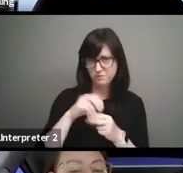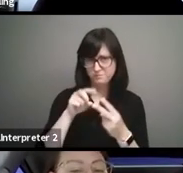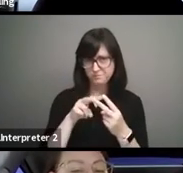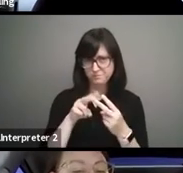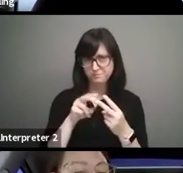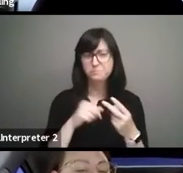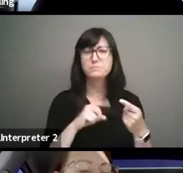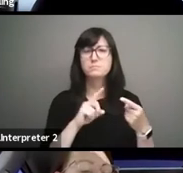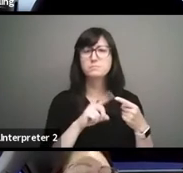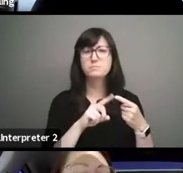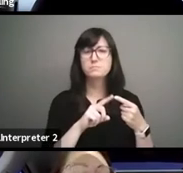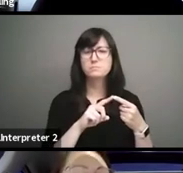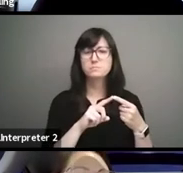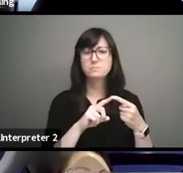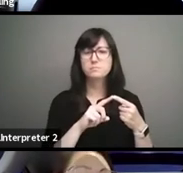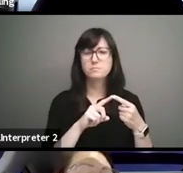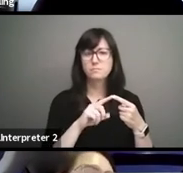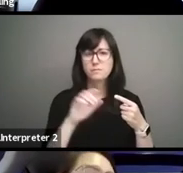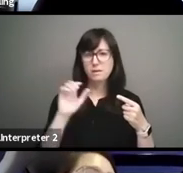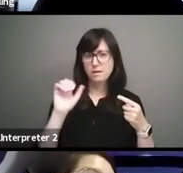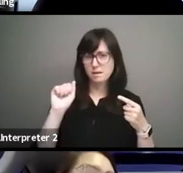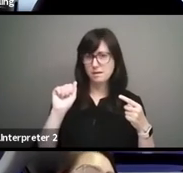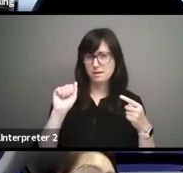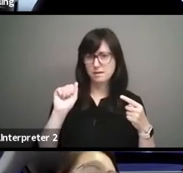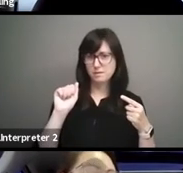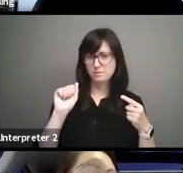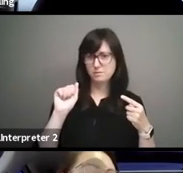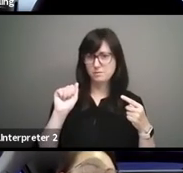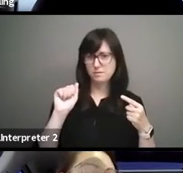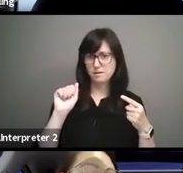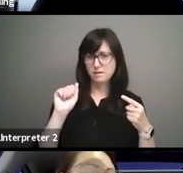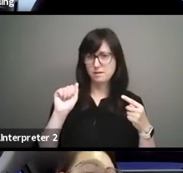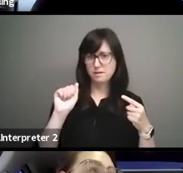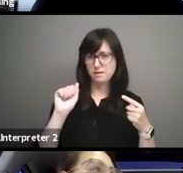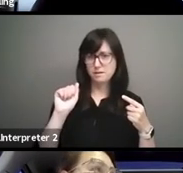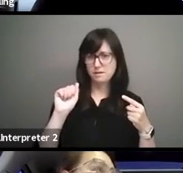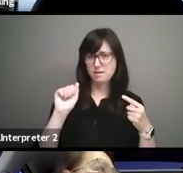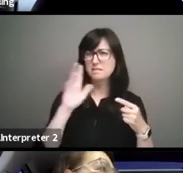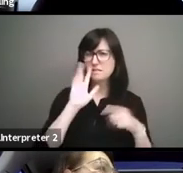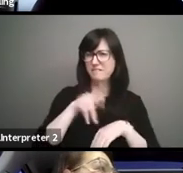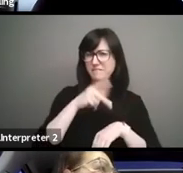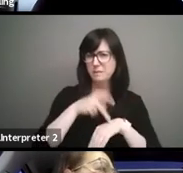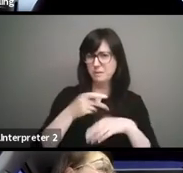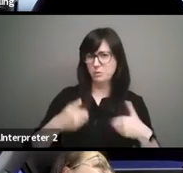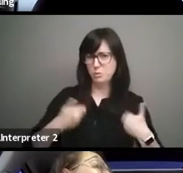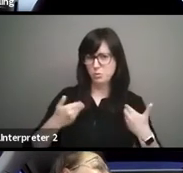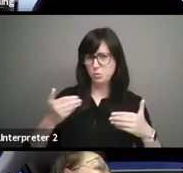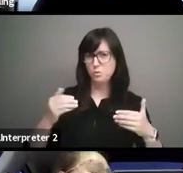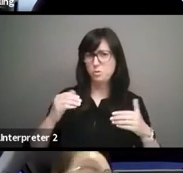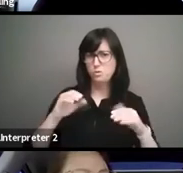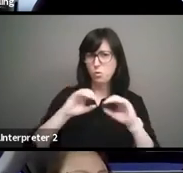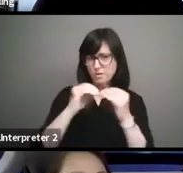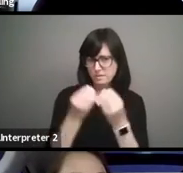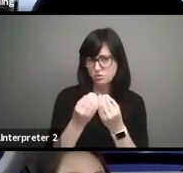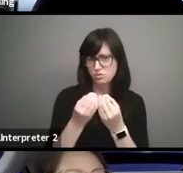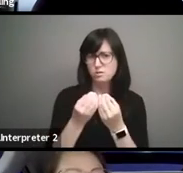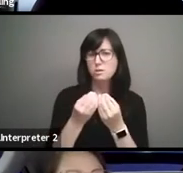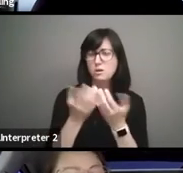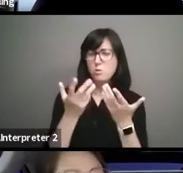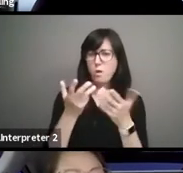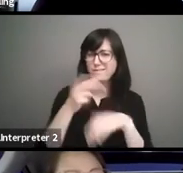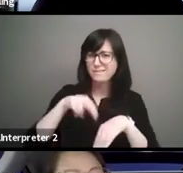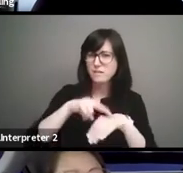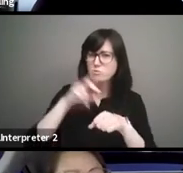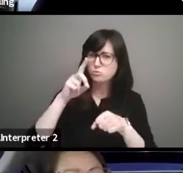I'm part of Anakbayan Ottawa, and for folks who aren't familiar, it's a Filipino youth organization that strives for national democracy